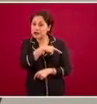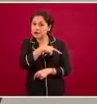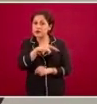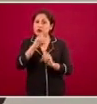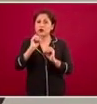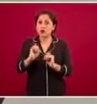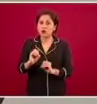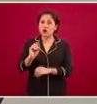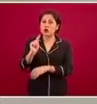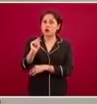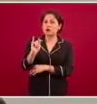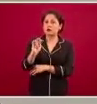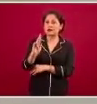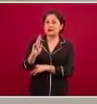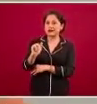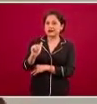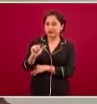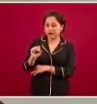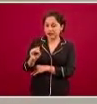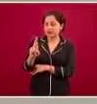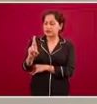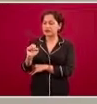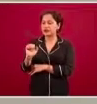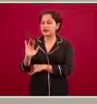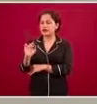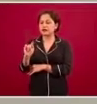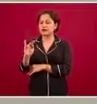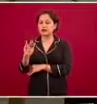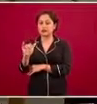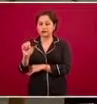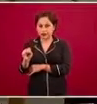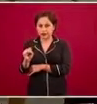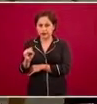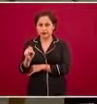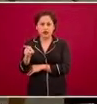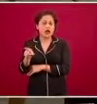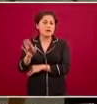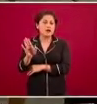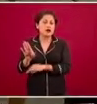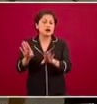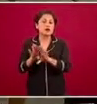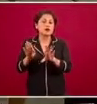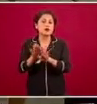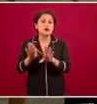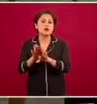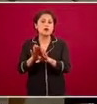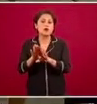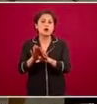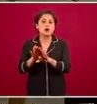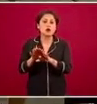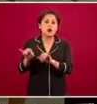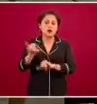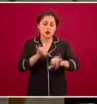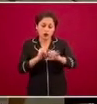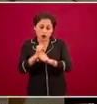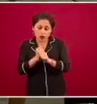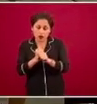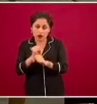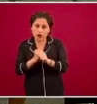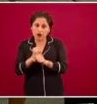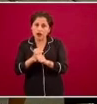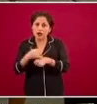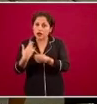confused. No. The reactive stripes, which are also known as fast tests, are similar